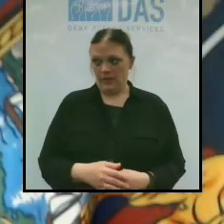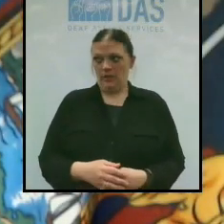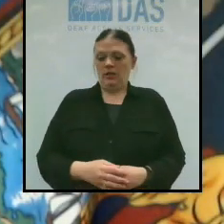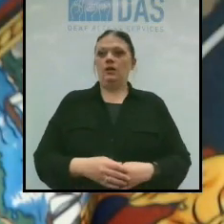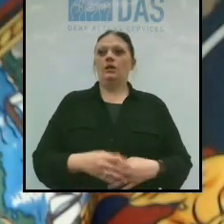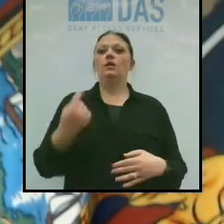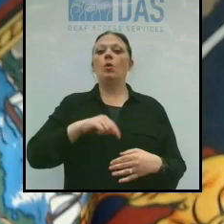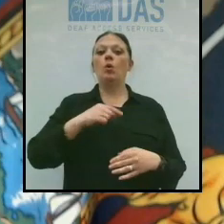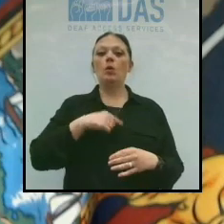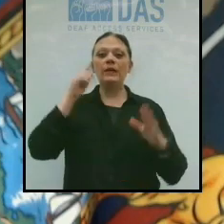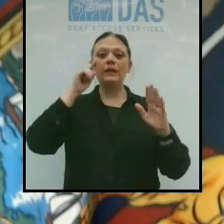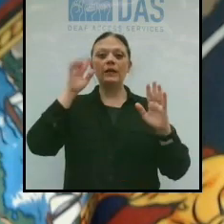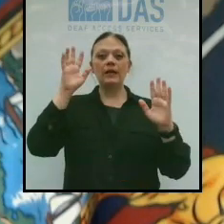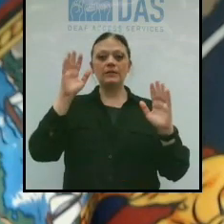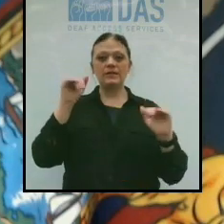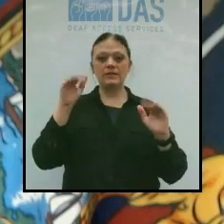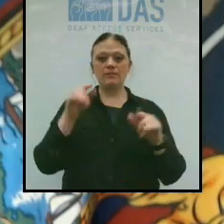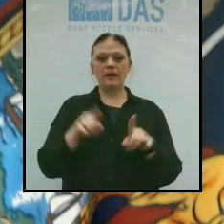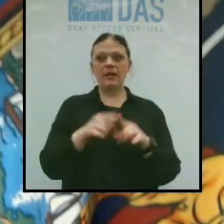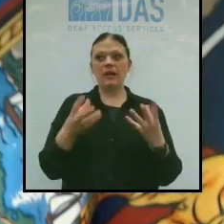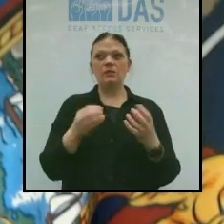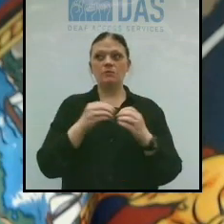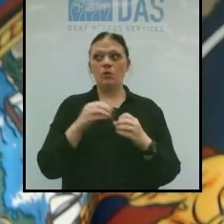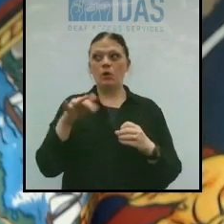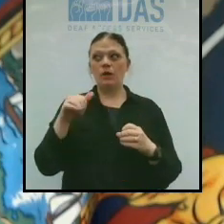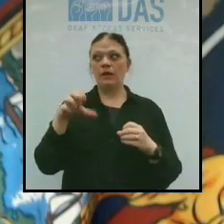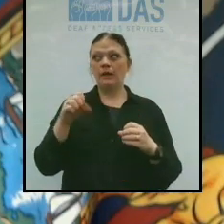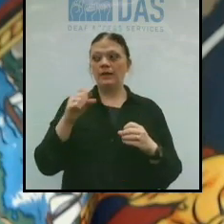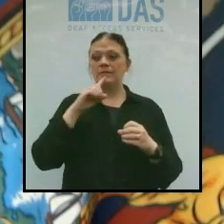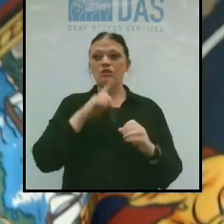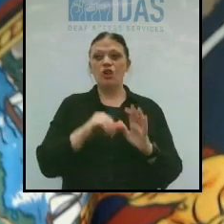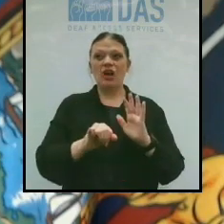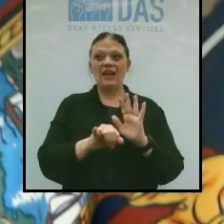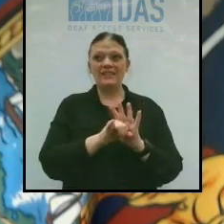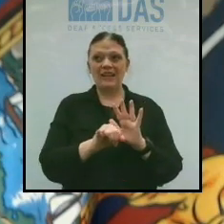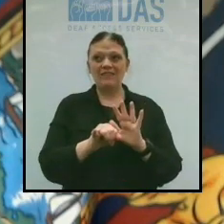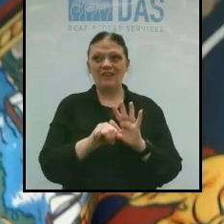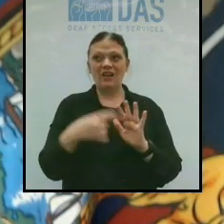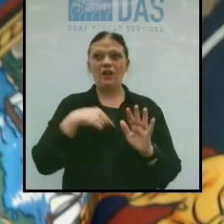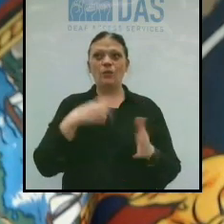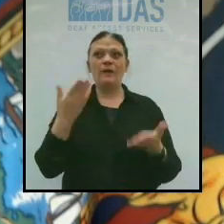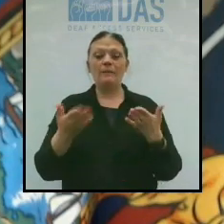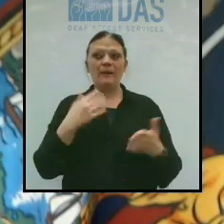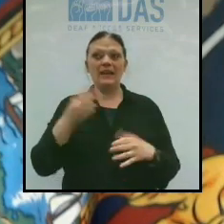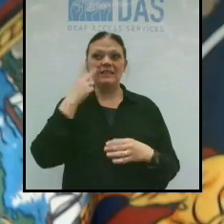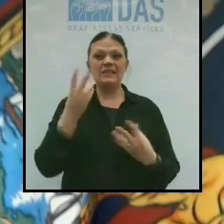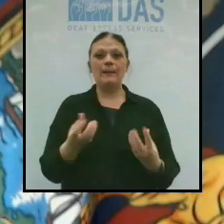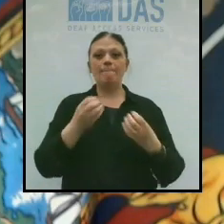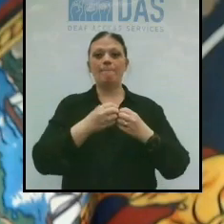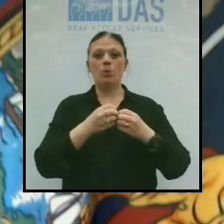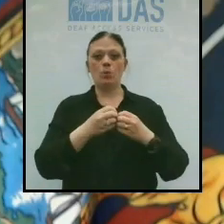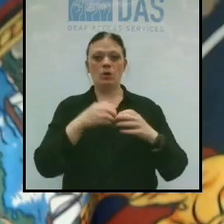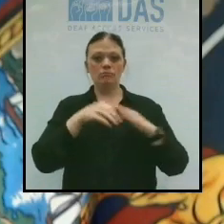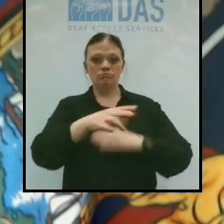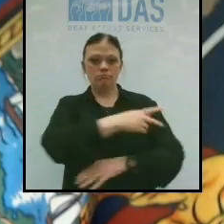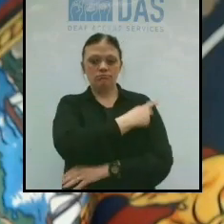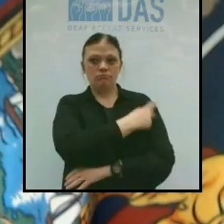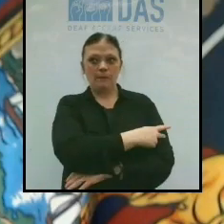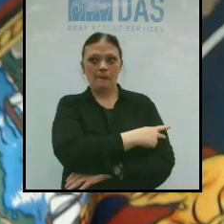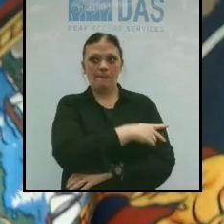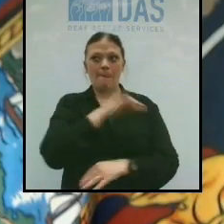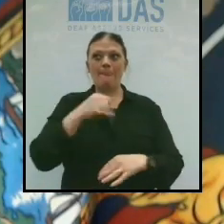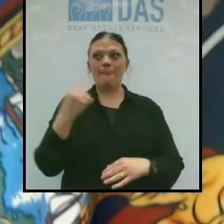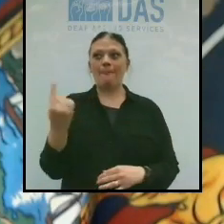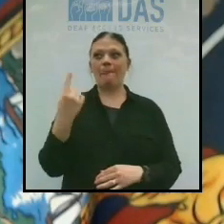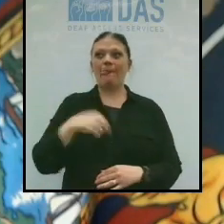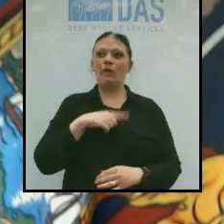We anticipate as more cases that are identified, we may see more hospitalizations. I mean, that's, something